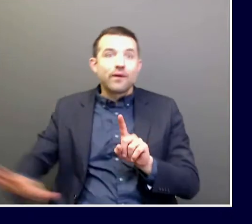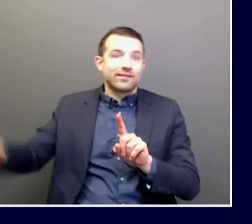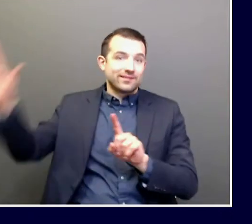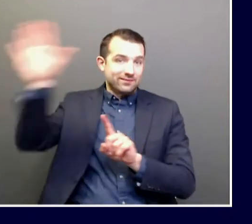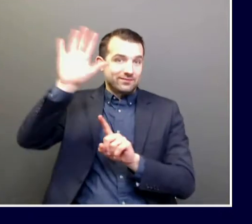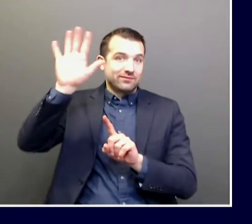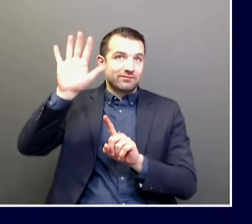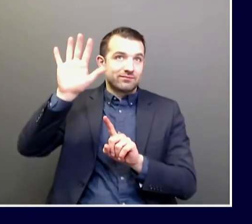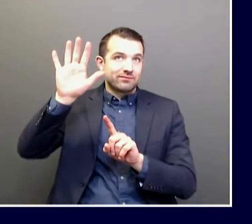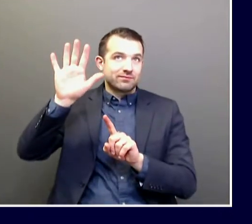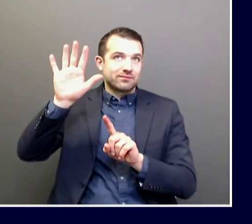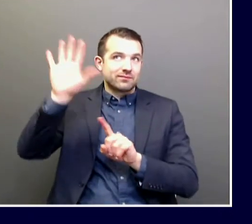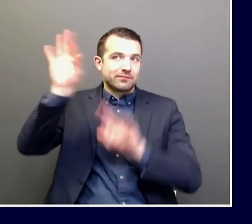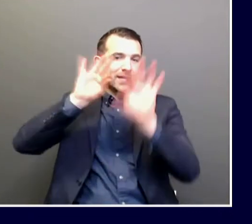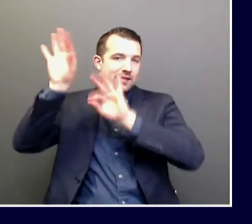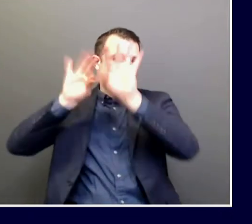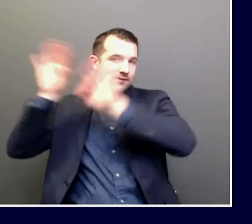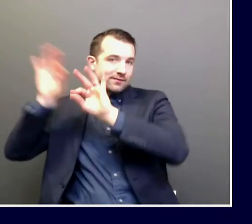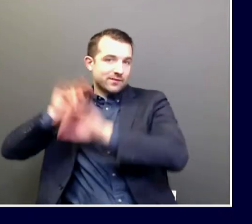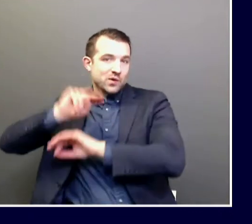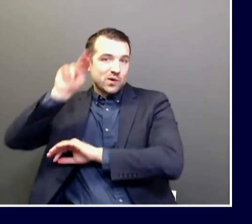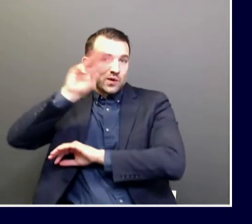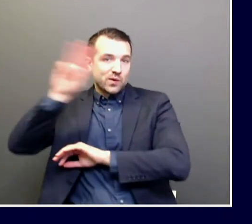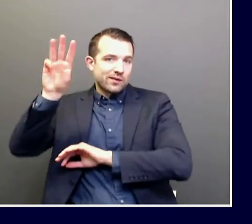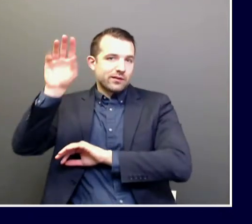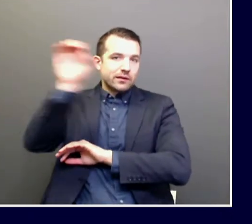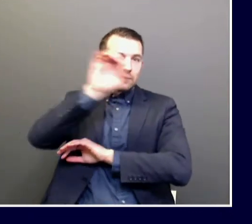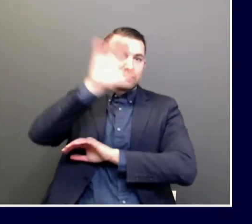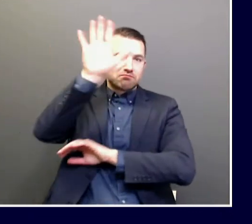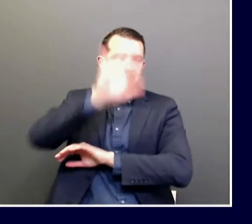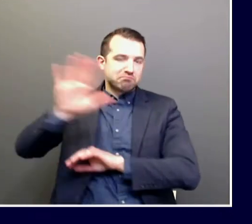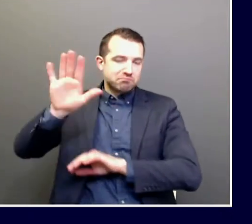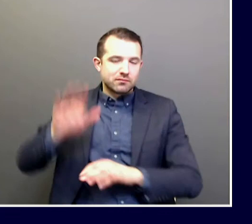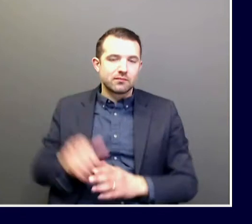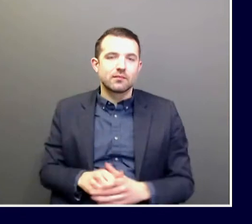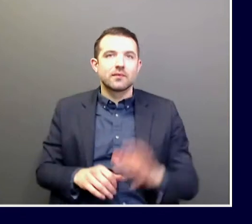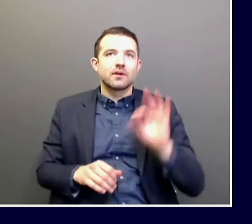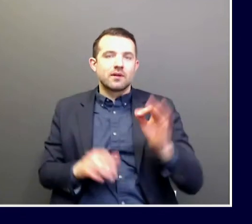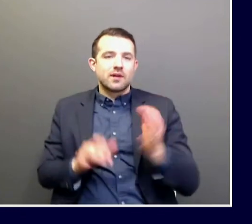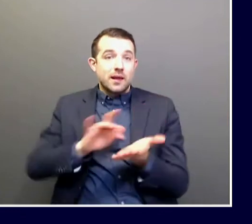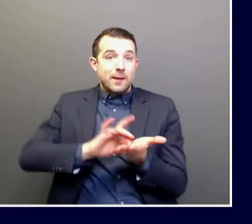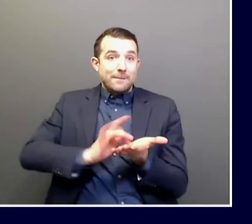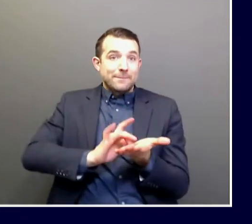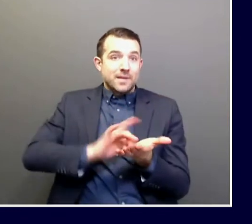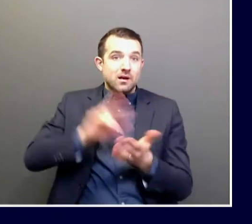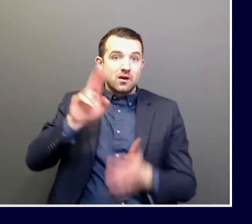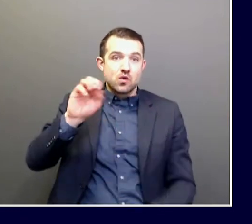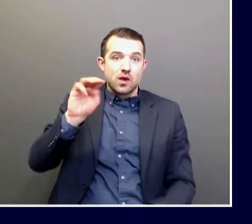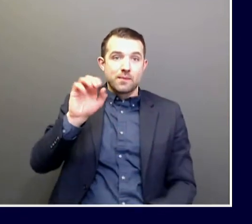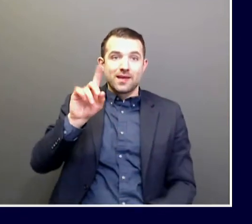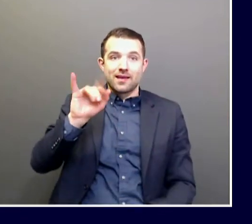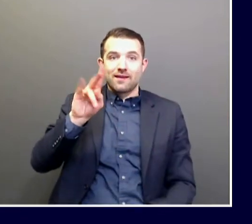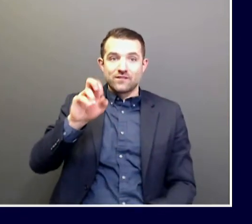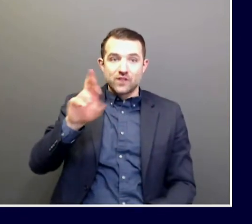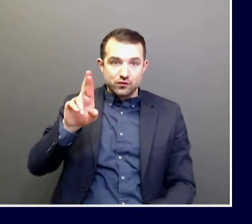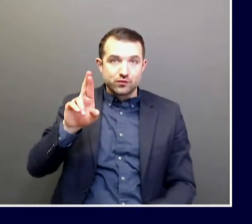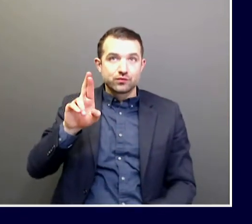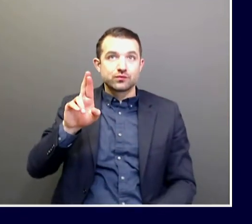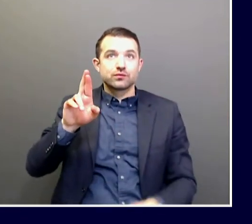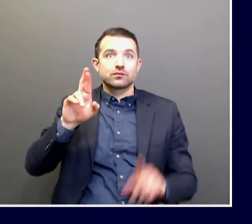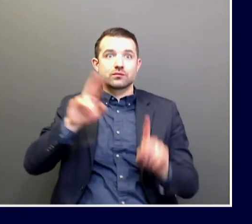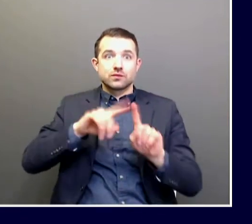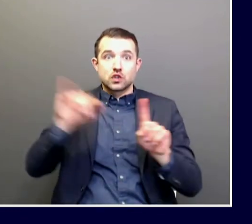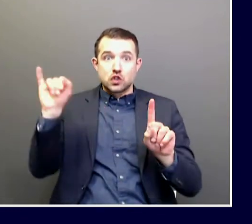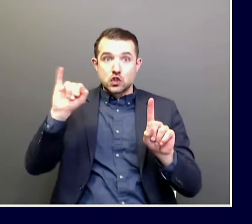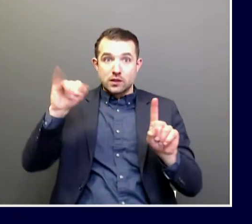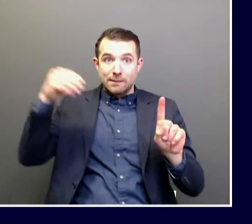track. Okay, thanks. And in terms of remdesivir, from what I understand, that may or may not be covered by insurance, so that could be a